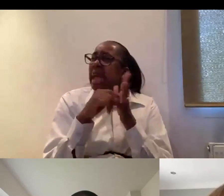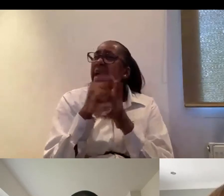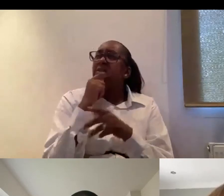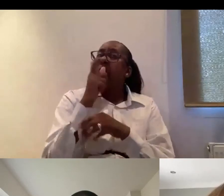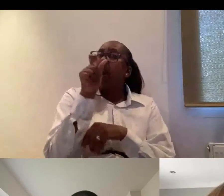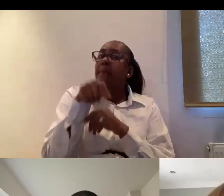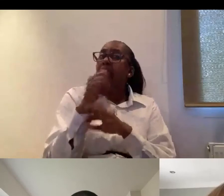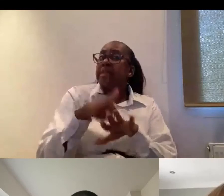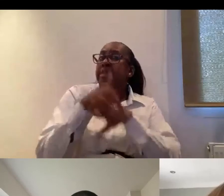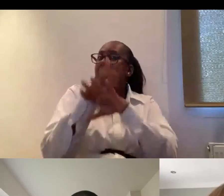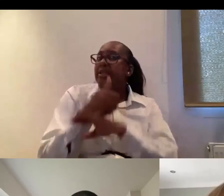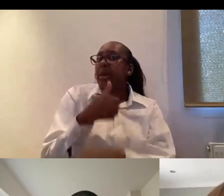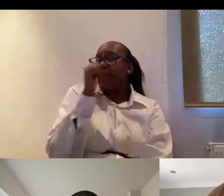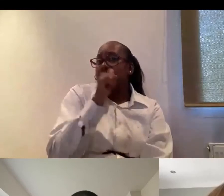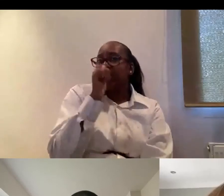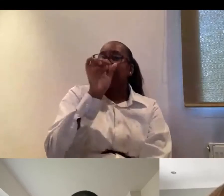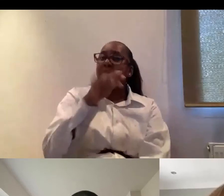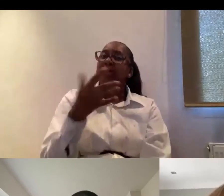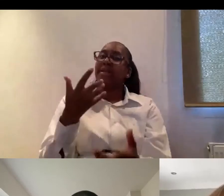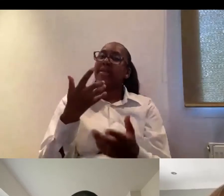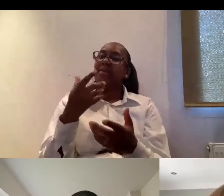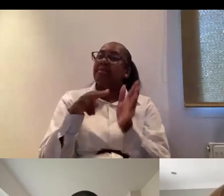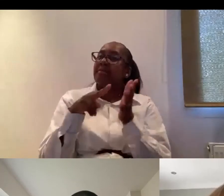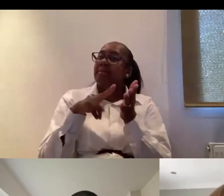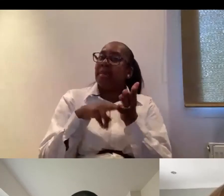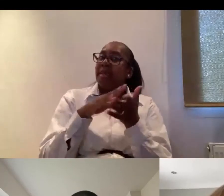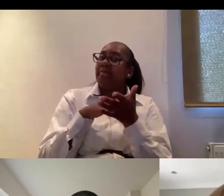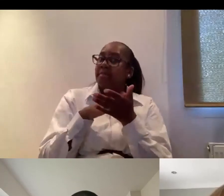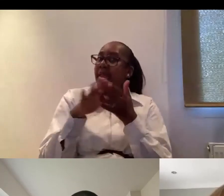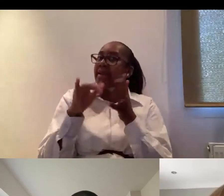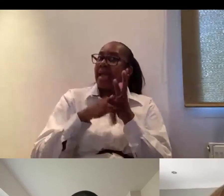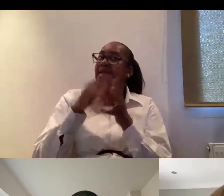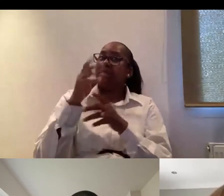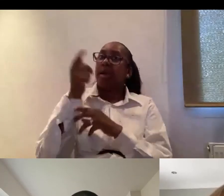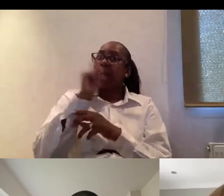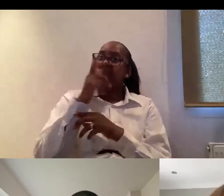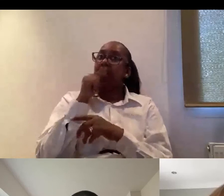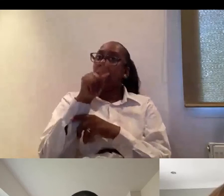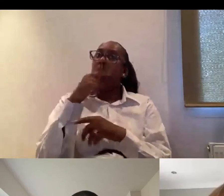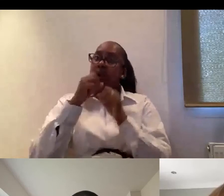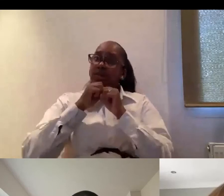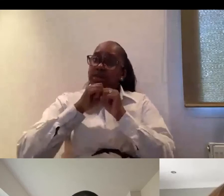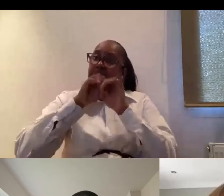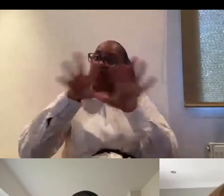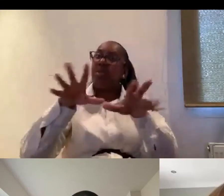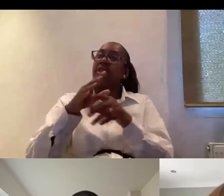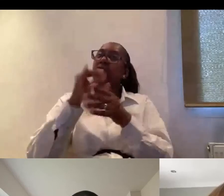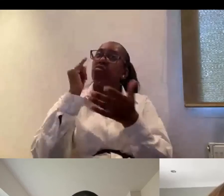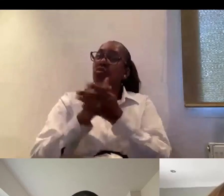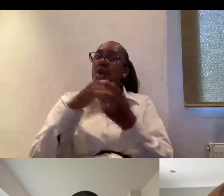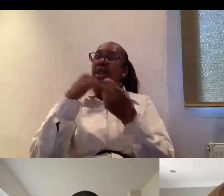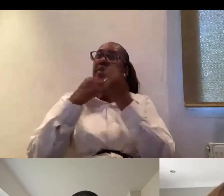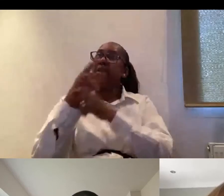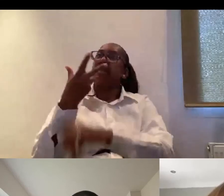up to look like the NHS? Because sadly, and quite unbelievably, some people are intentionally spreading misinformation about the